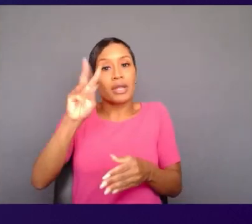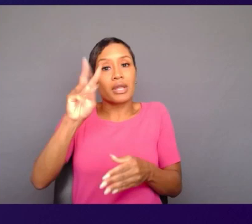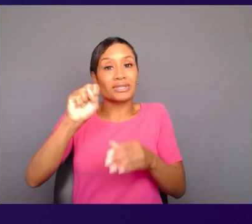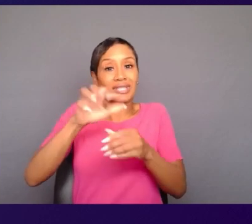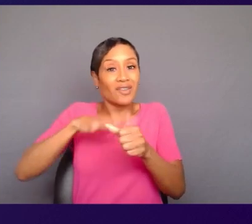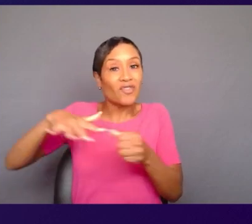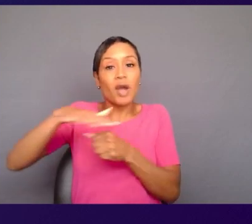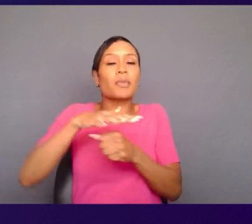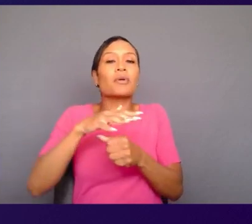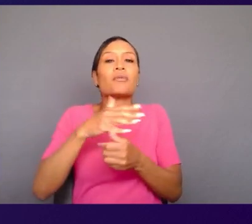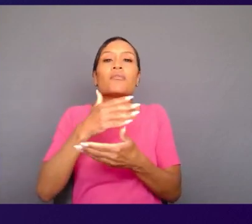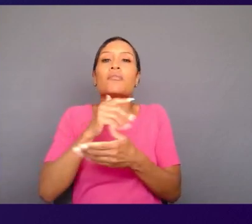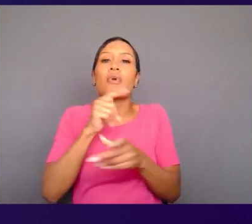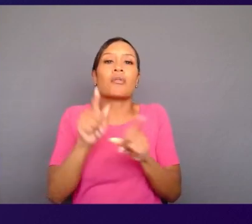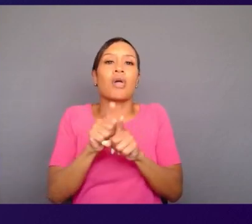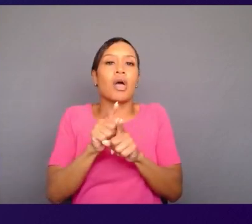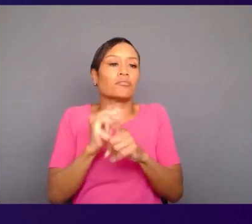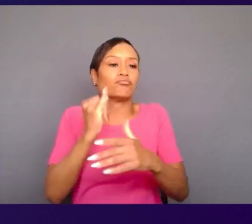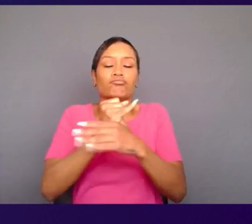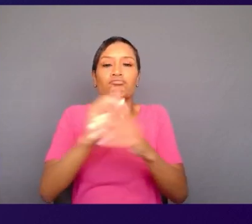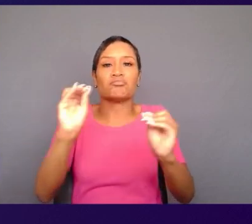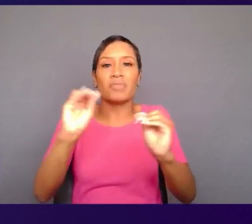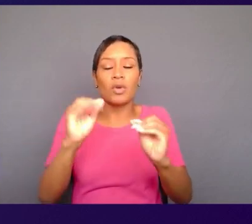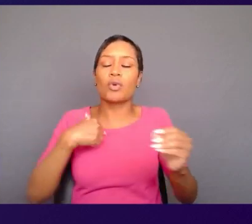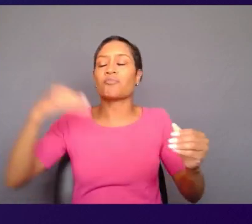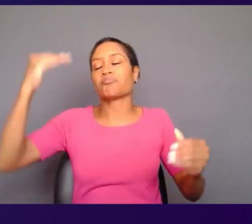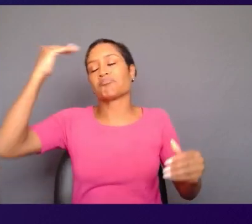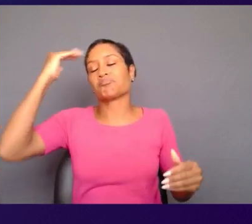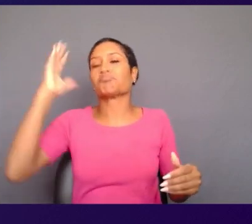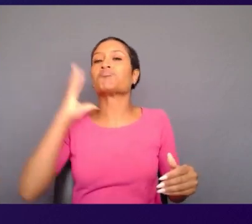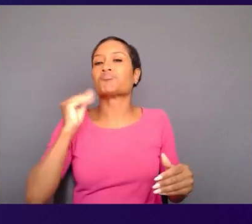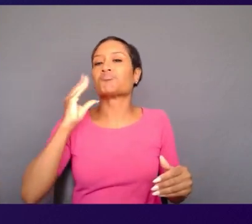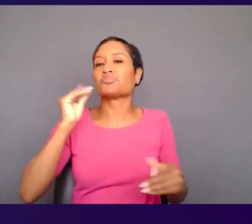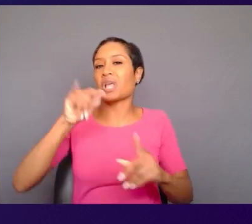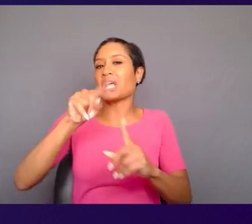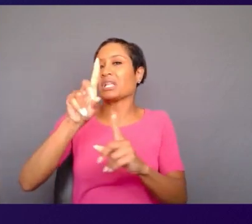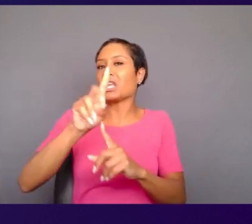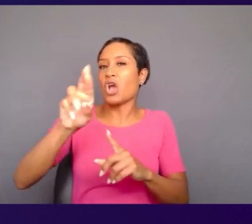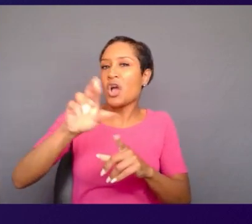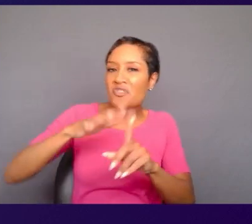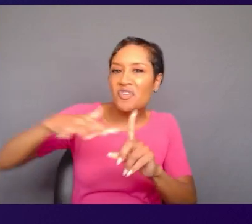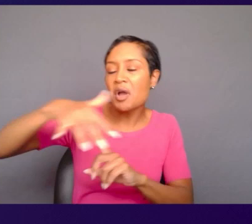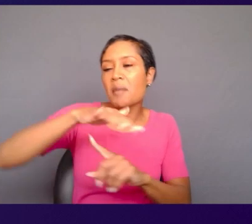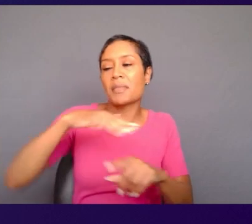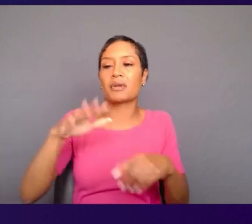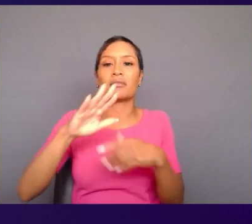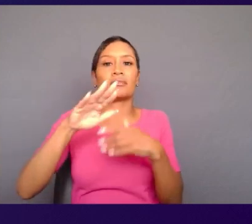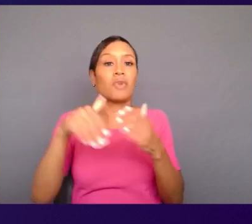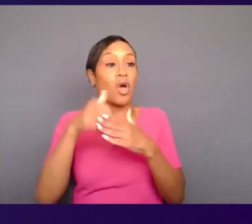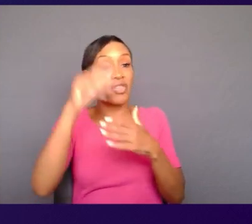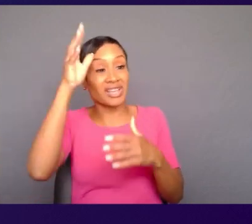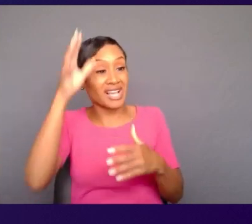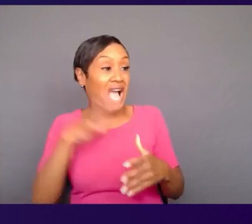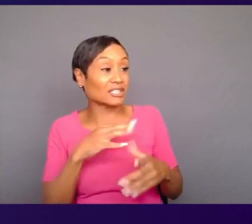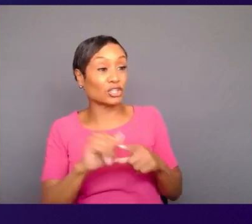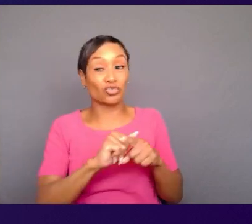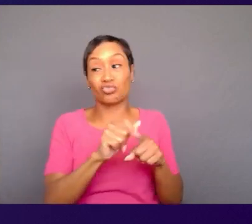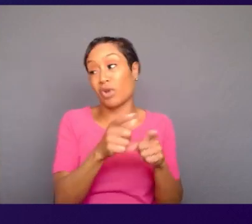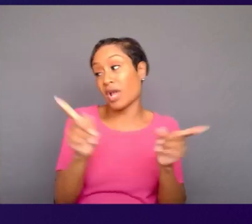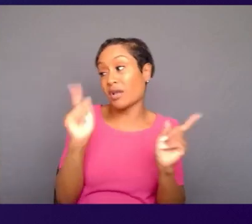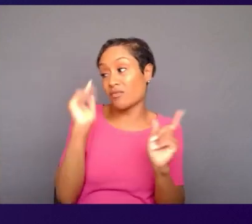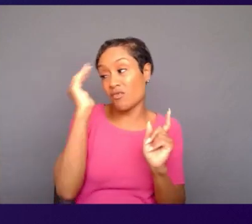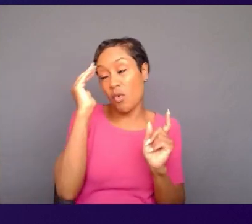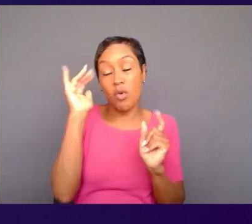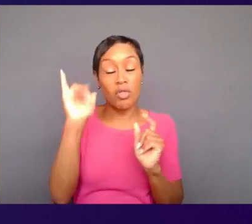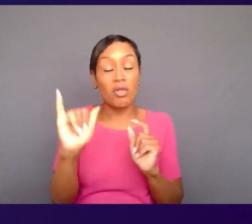without changing the way we do anything. So we're very familiar with how that DR environment works. All of the guys that we have trained are familiar with that environment.